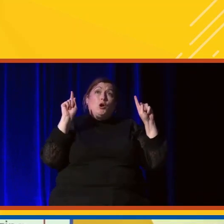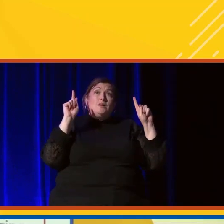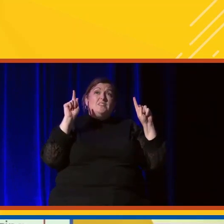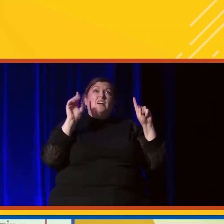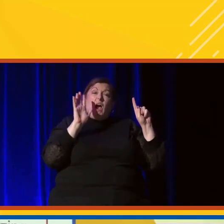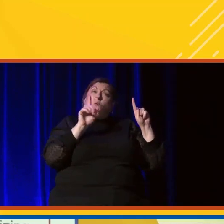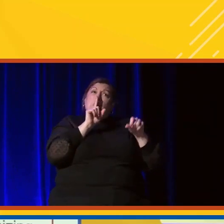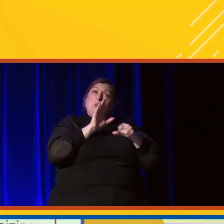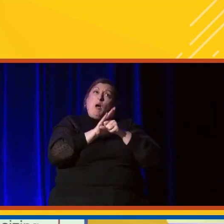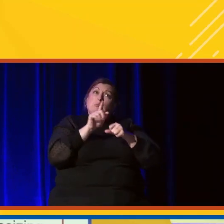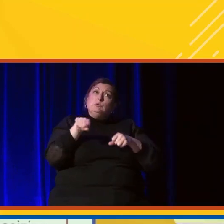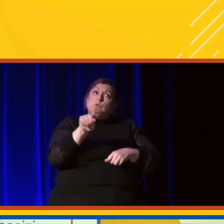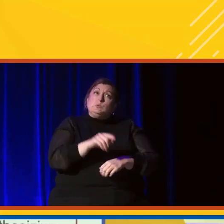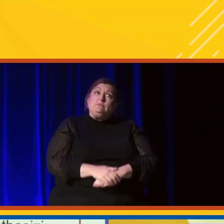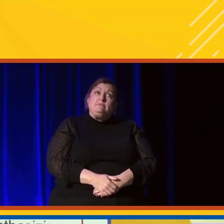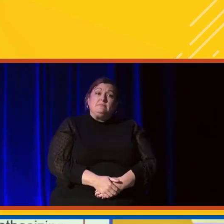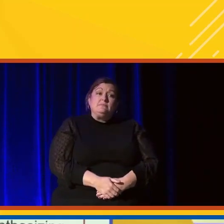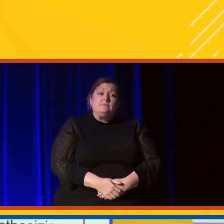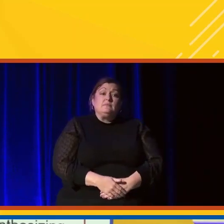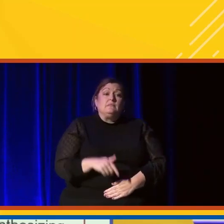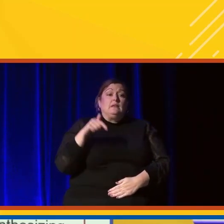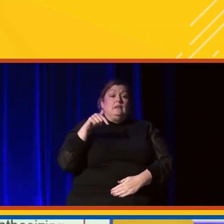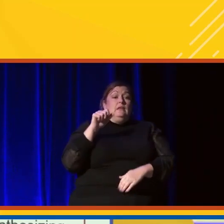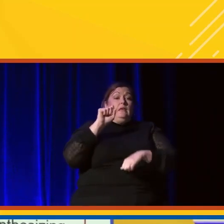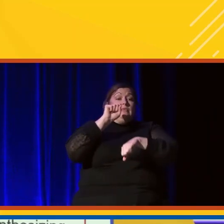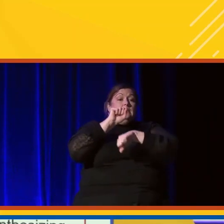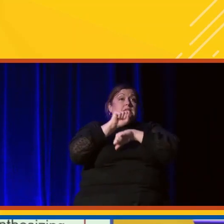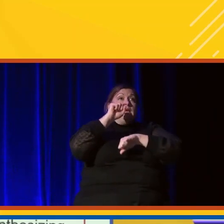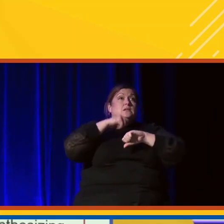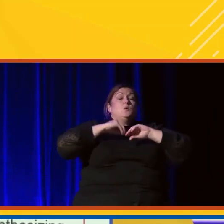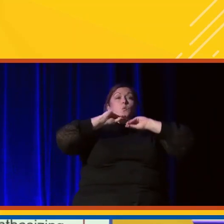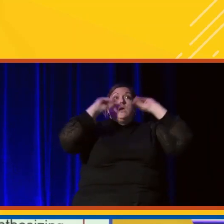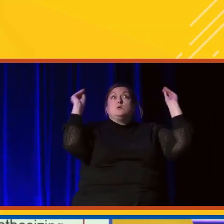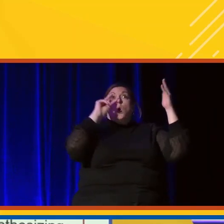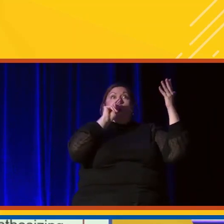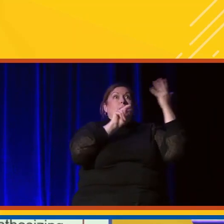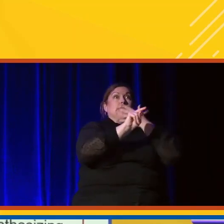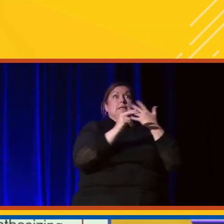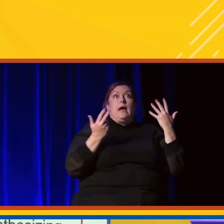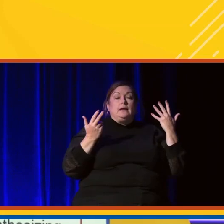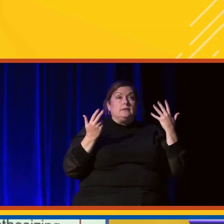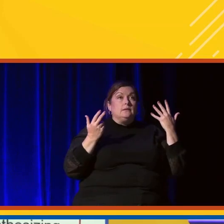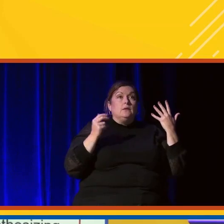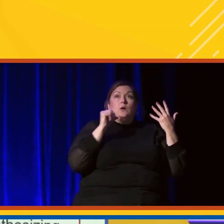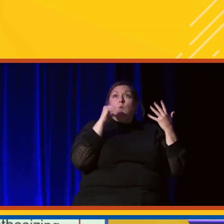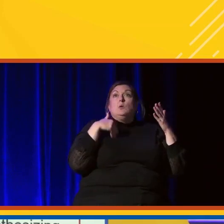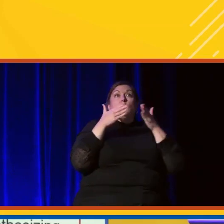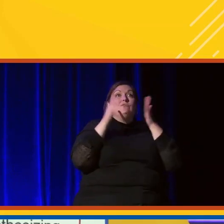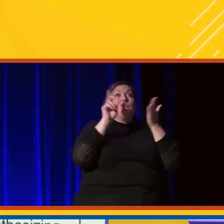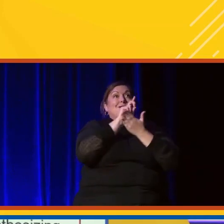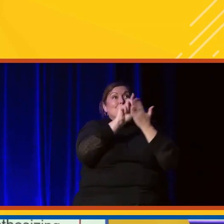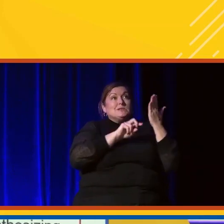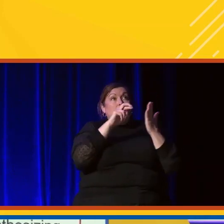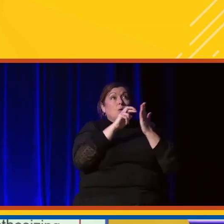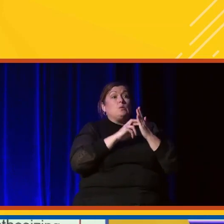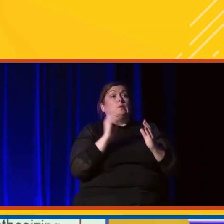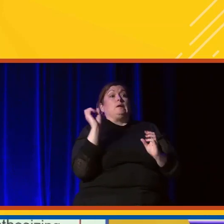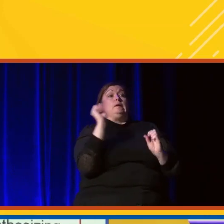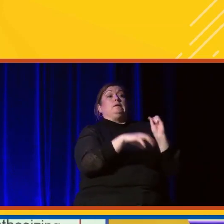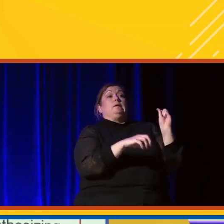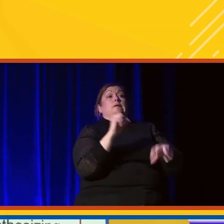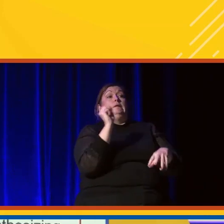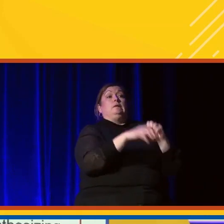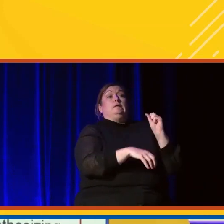you. This is a task that we had literally no insight into. We do not have general design rules. We just put it in the hands